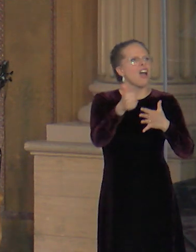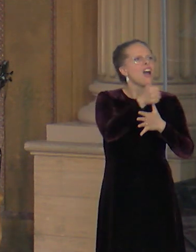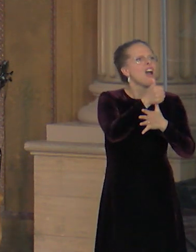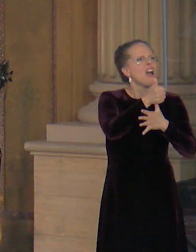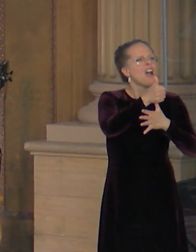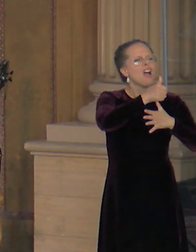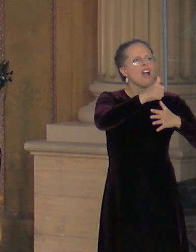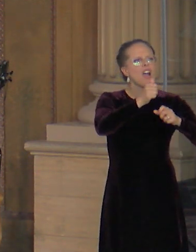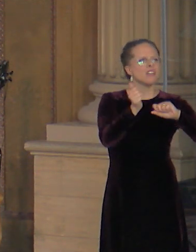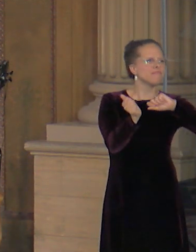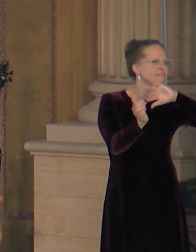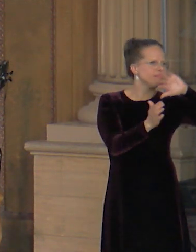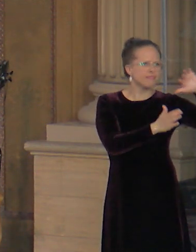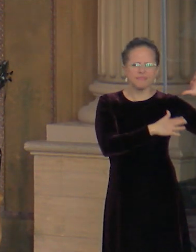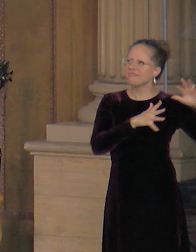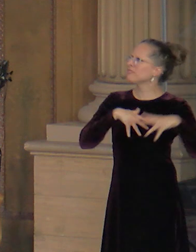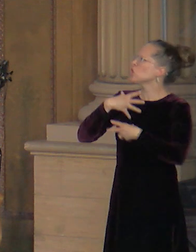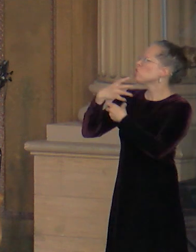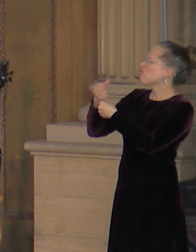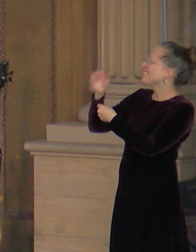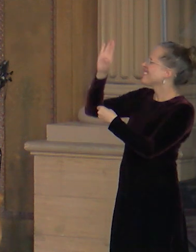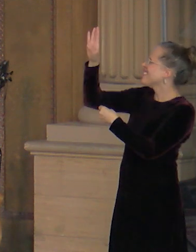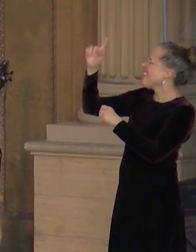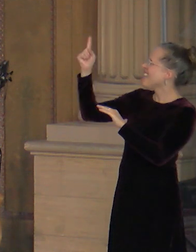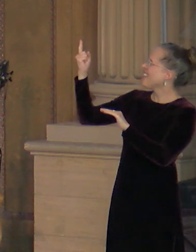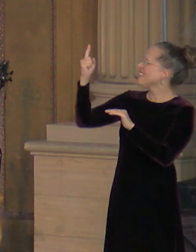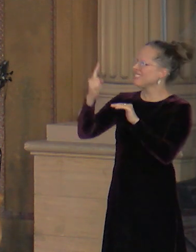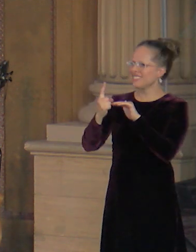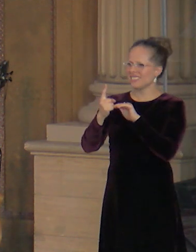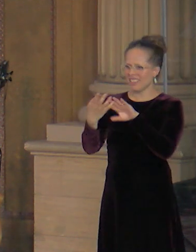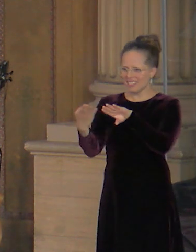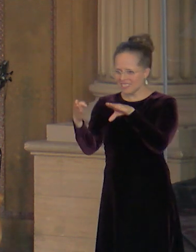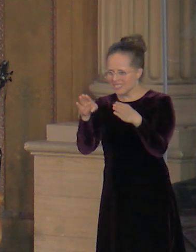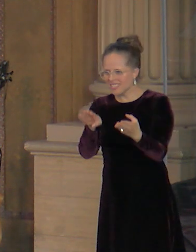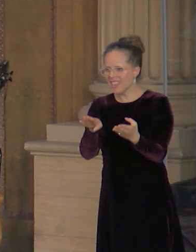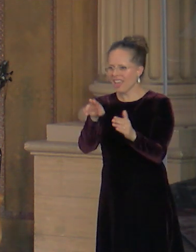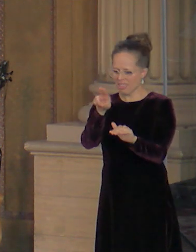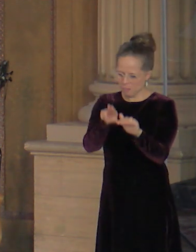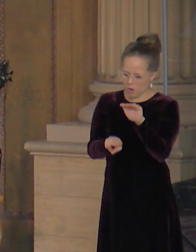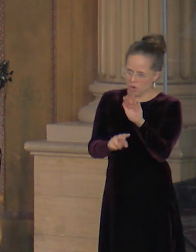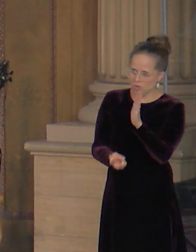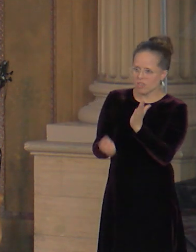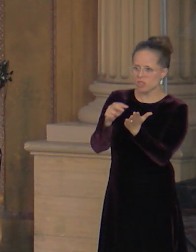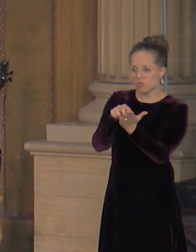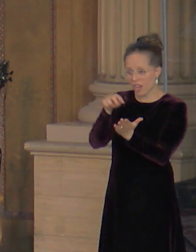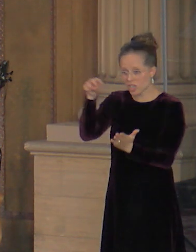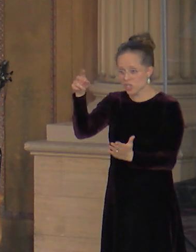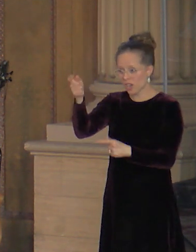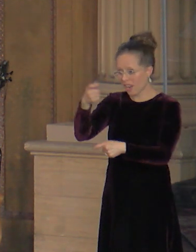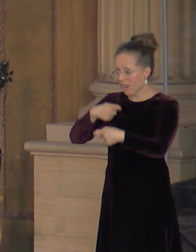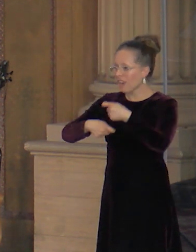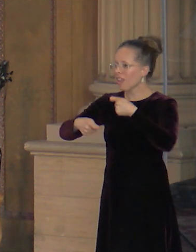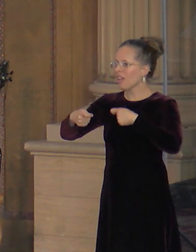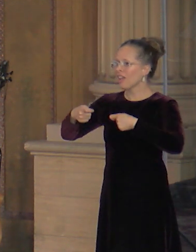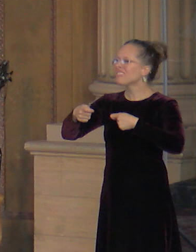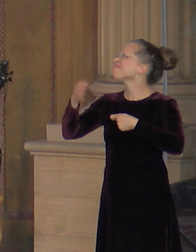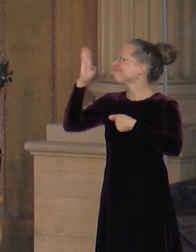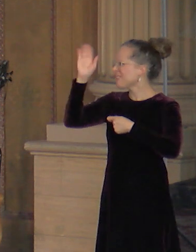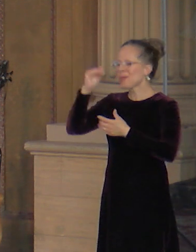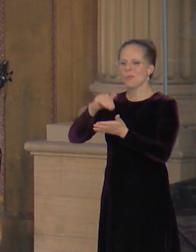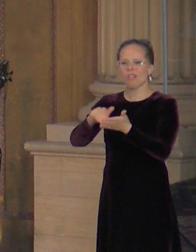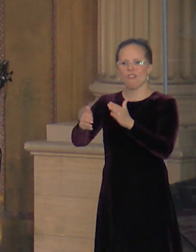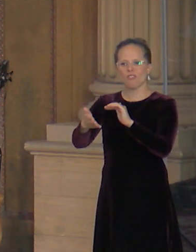ultimate and trust in his death burial and resurrection on your behalf he'll forgive you of your sins